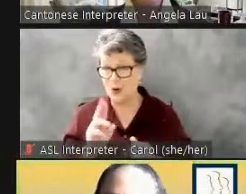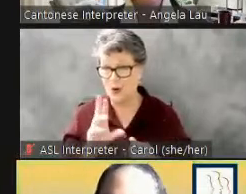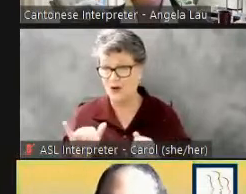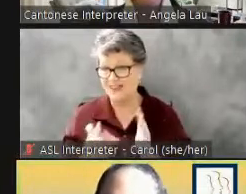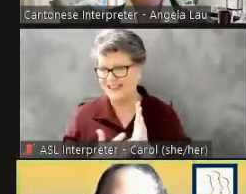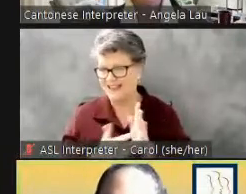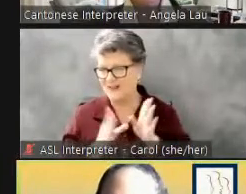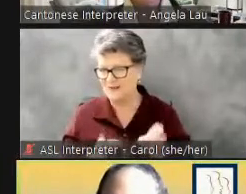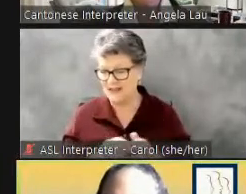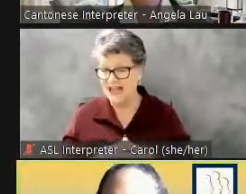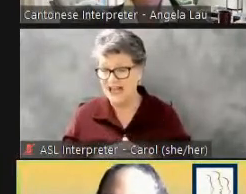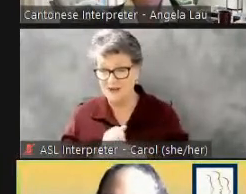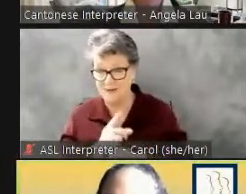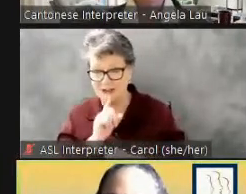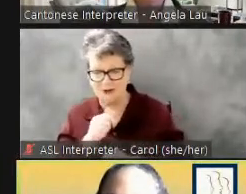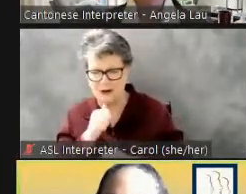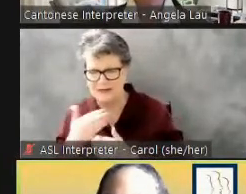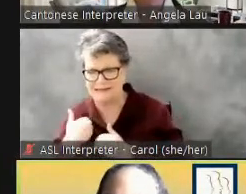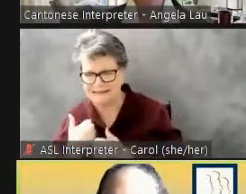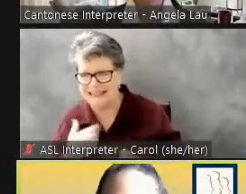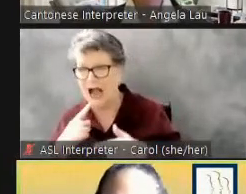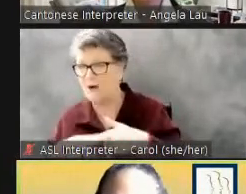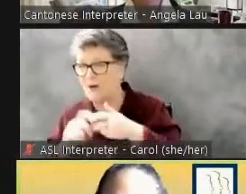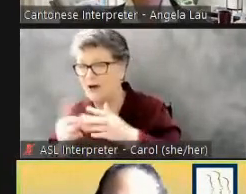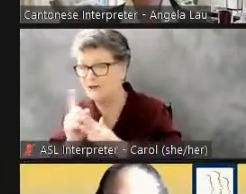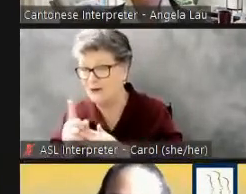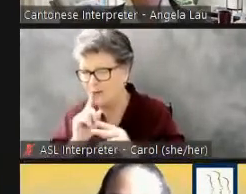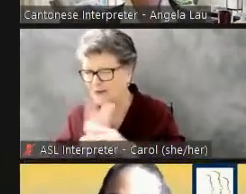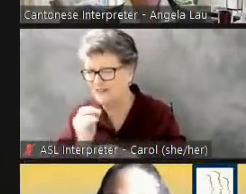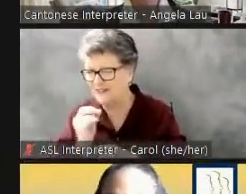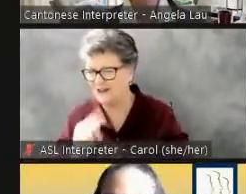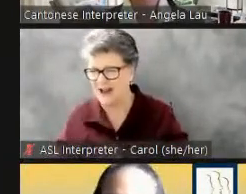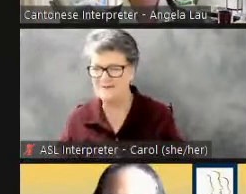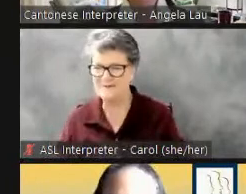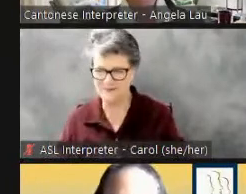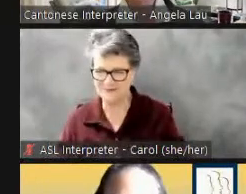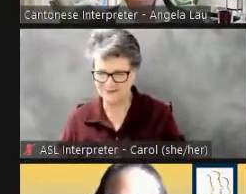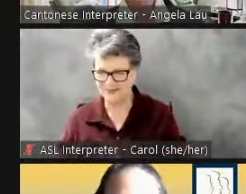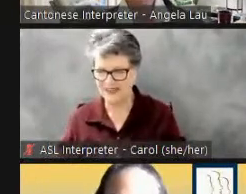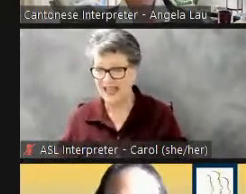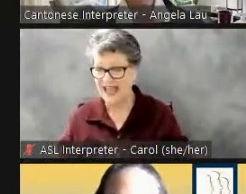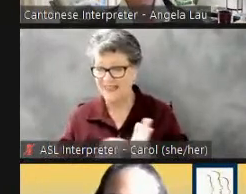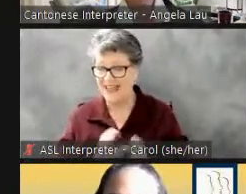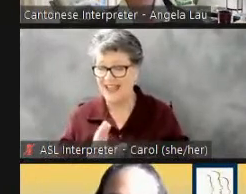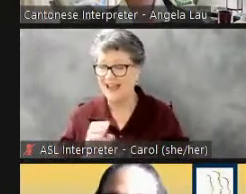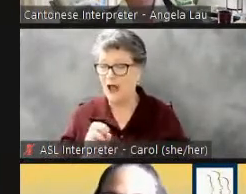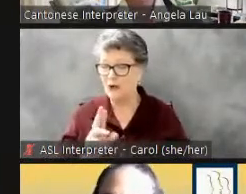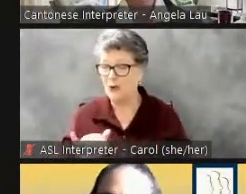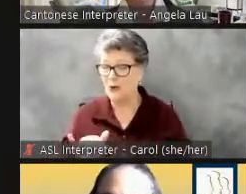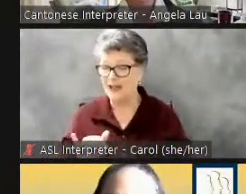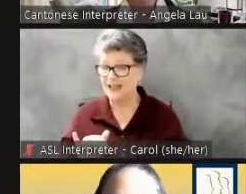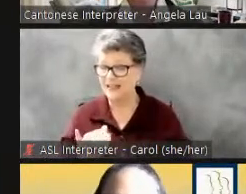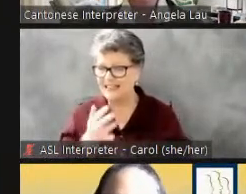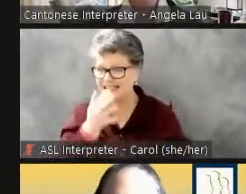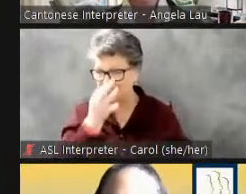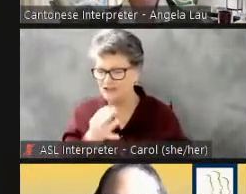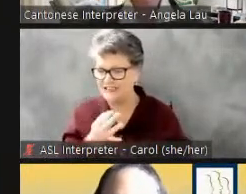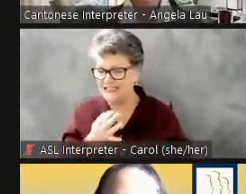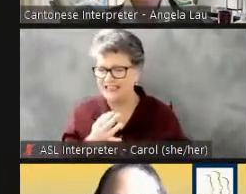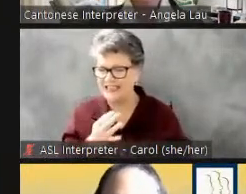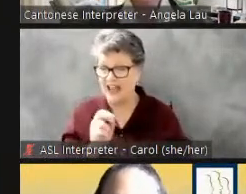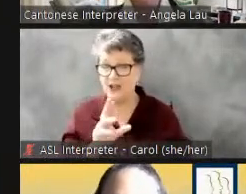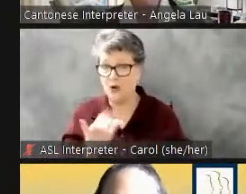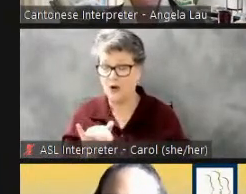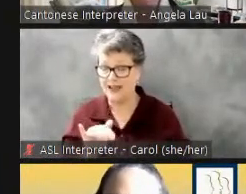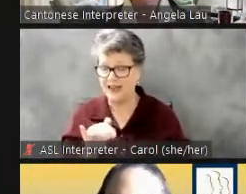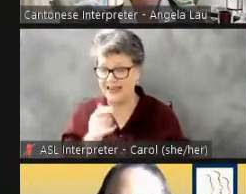just wanted to make sure that wasn't on my end. I will pause for a moment. And Corey, it's interesting. Thanks, Kim. Hey. Yeah, and Corey, it's